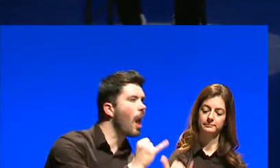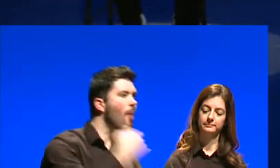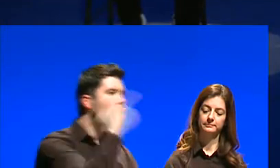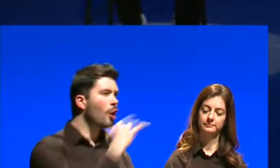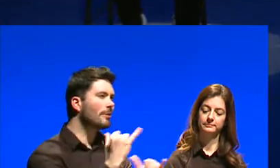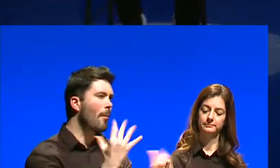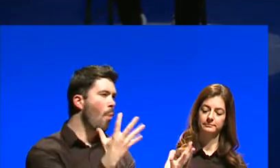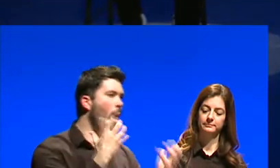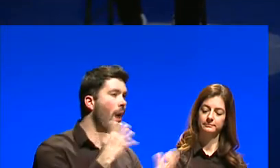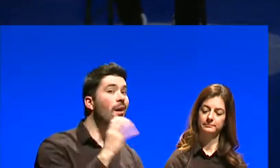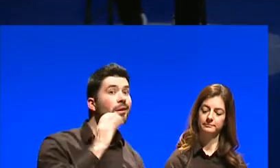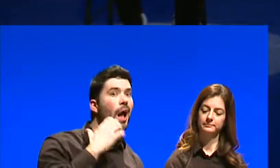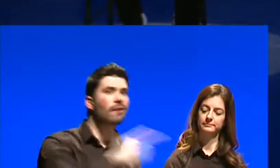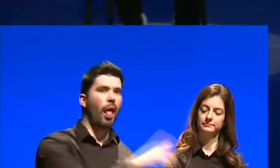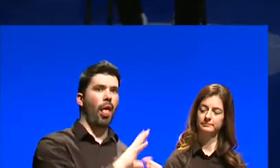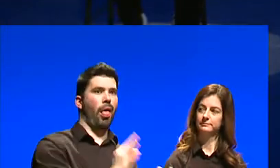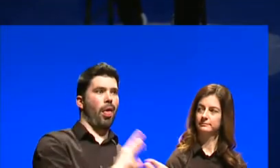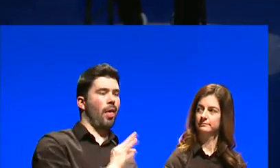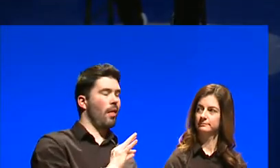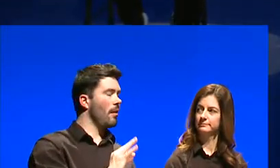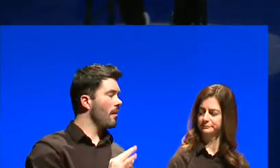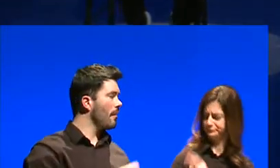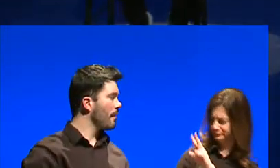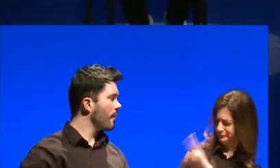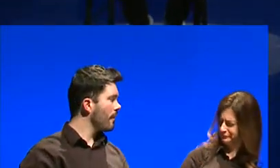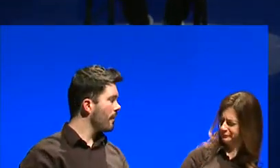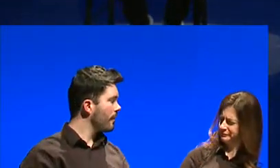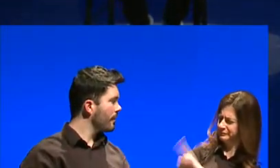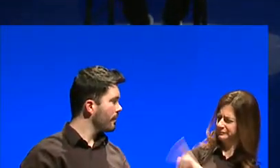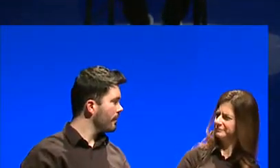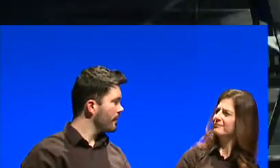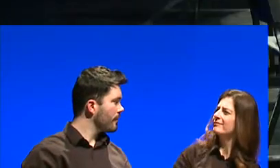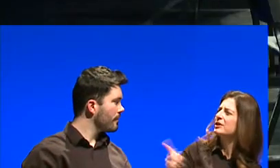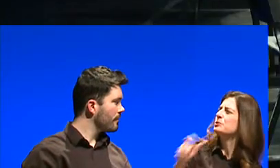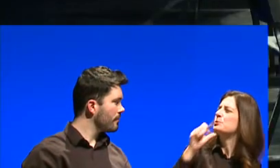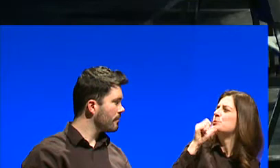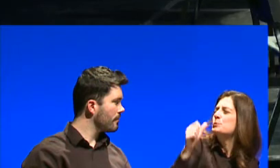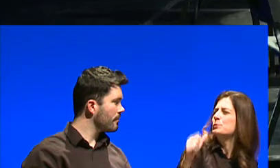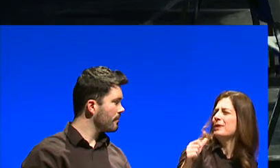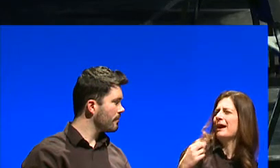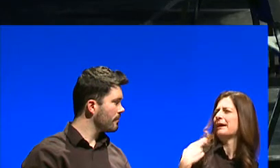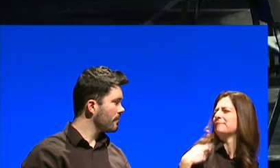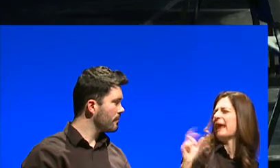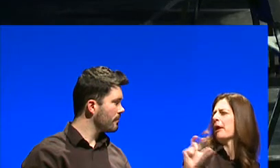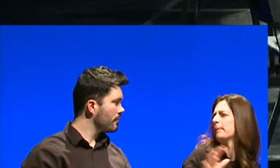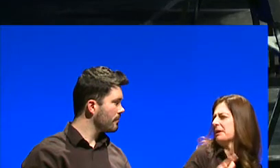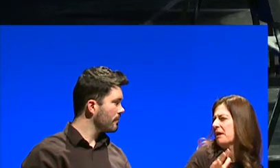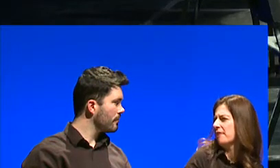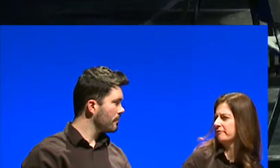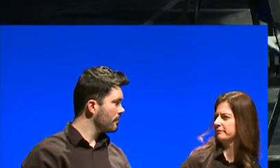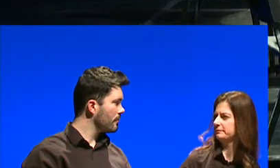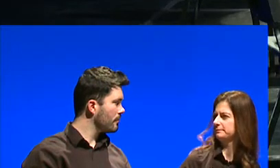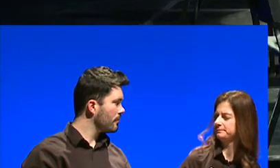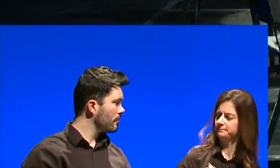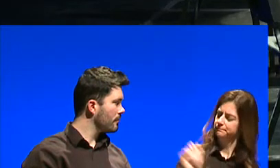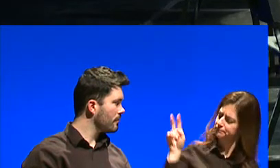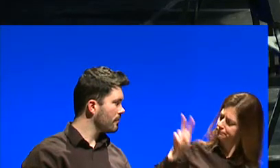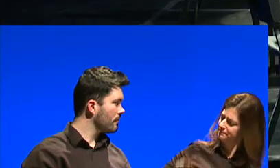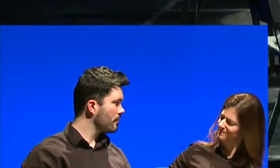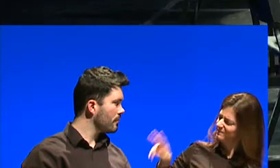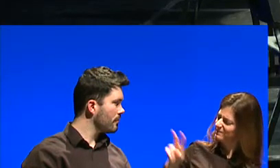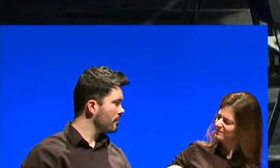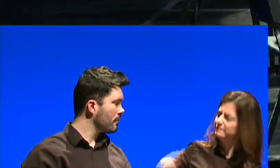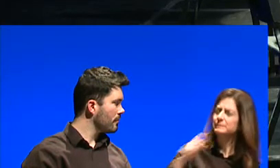say, Amir, anta lasso arabica fea. Amir, you're not Arab enough. Pero, tú no eres puertorriqueño de